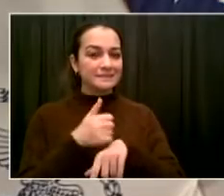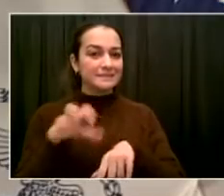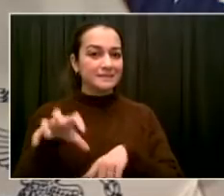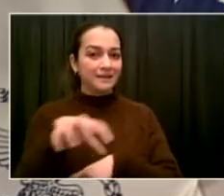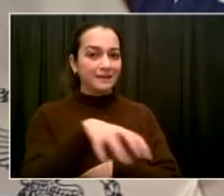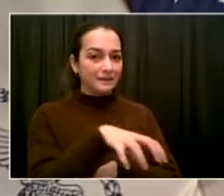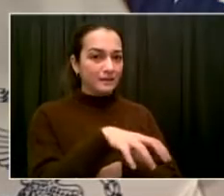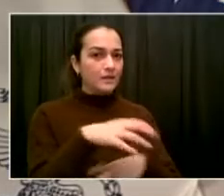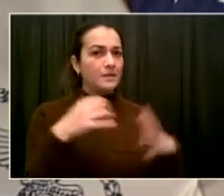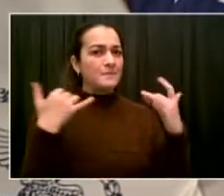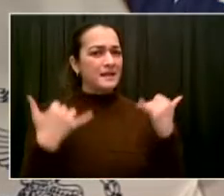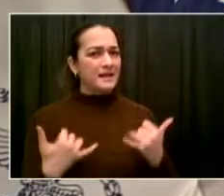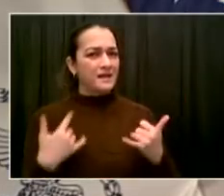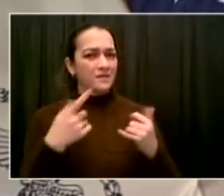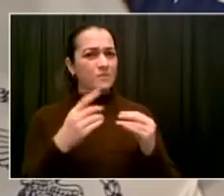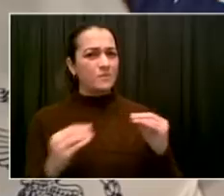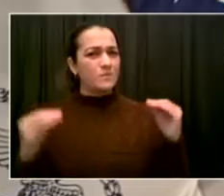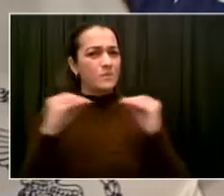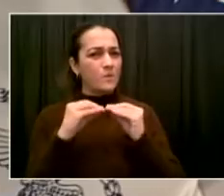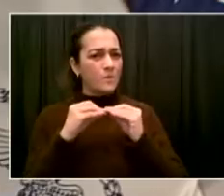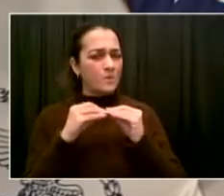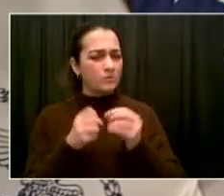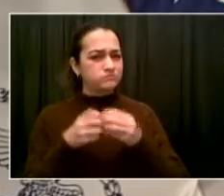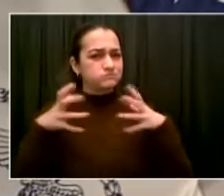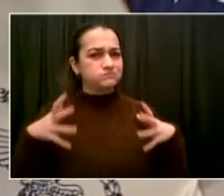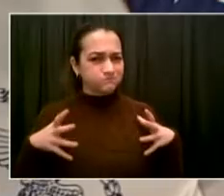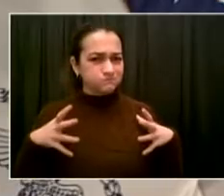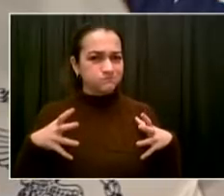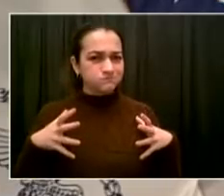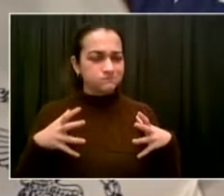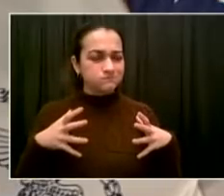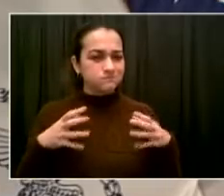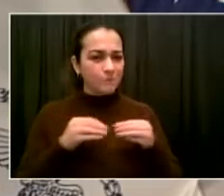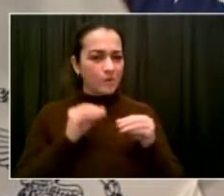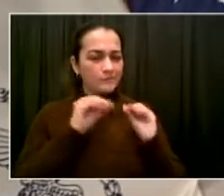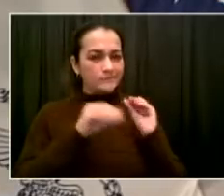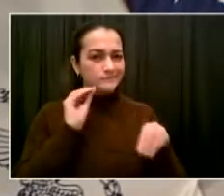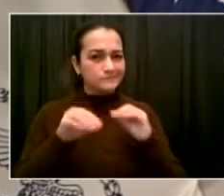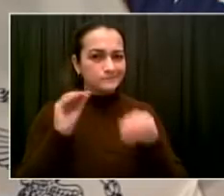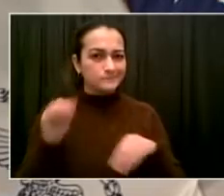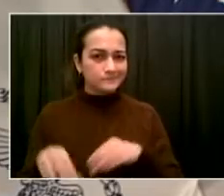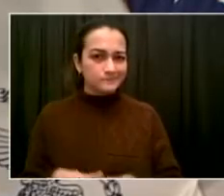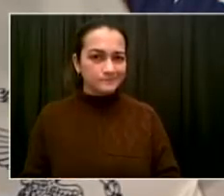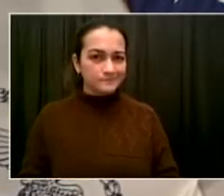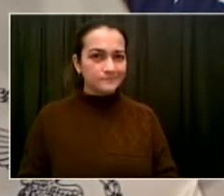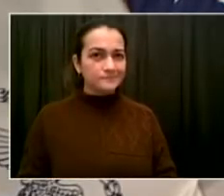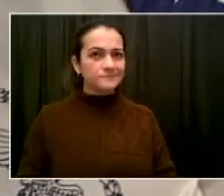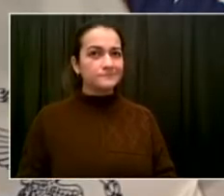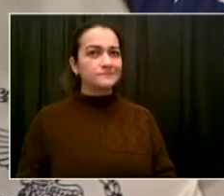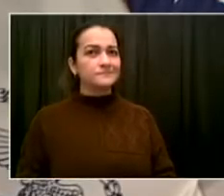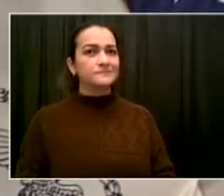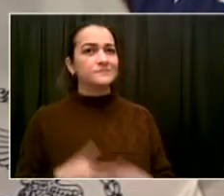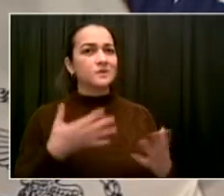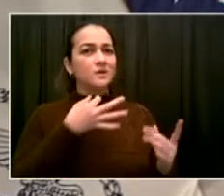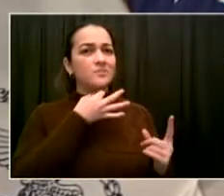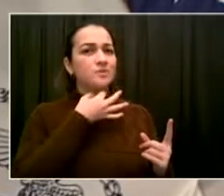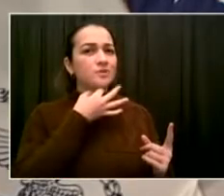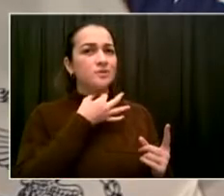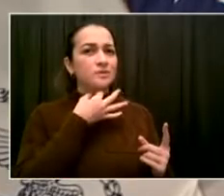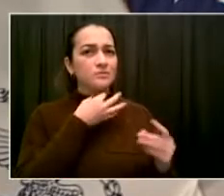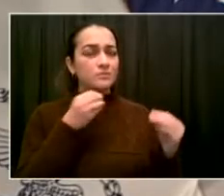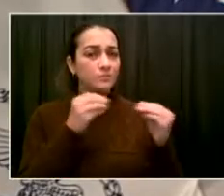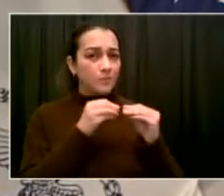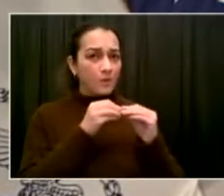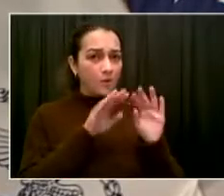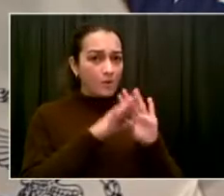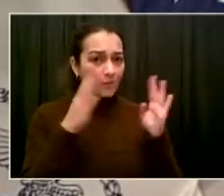especially city-run sites as opposed to contracted out sites. Do you plan to open any more city-run sites? And I don't mean like, with some private